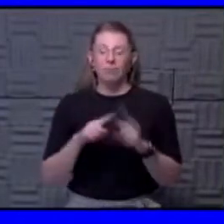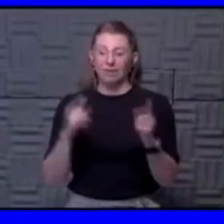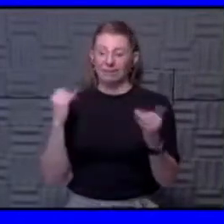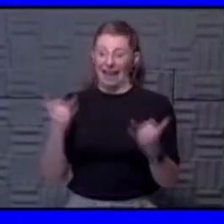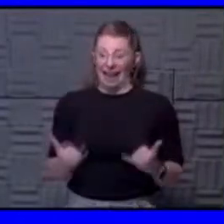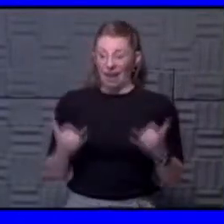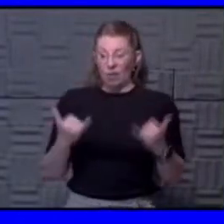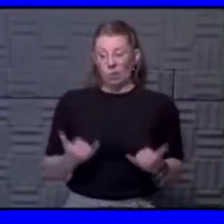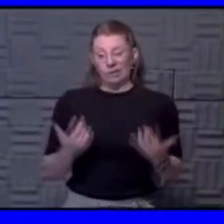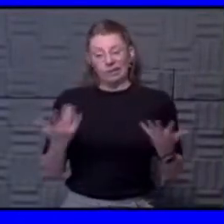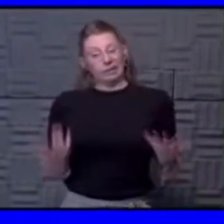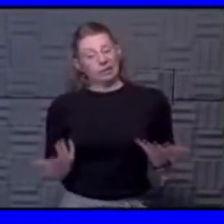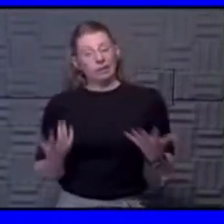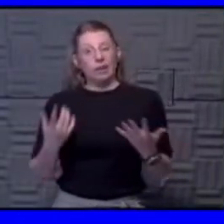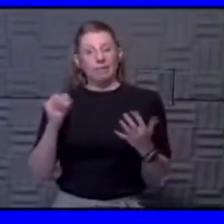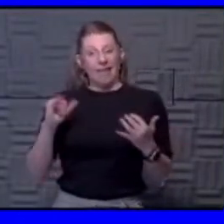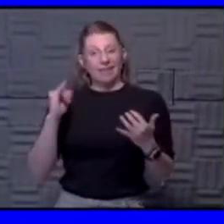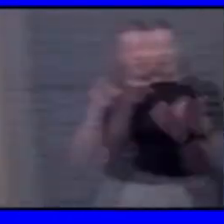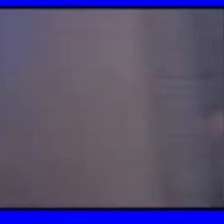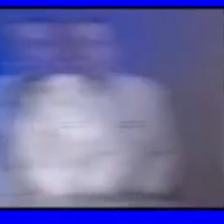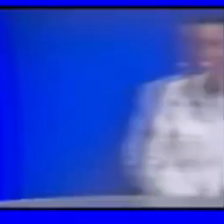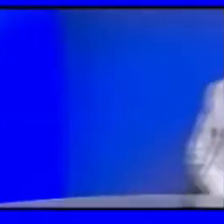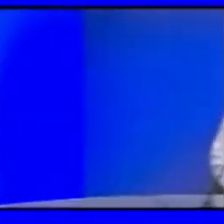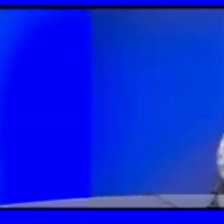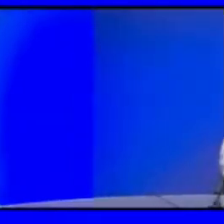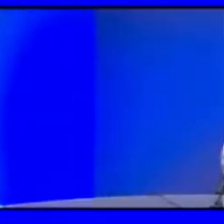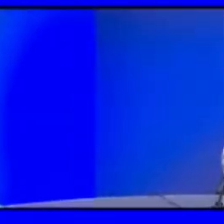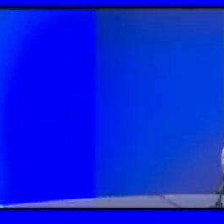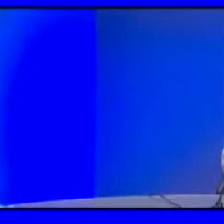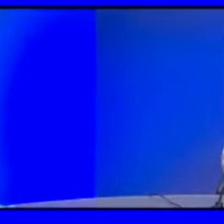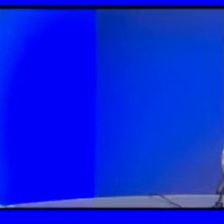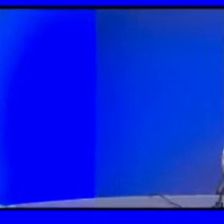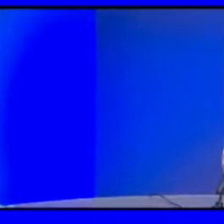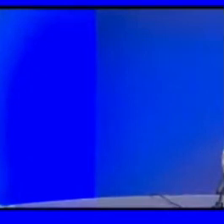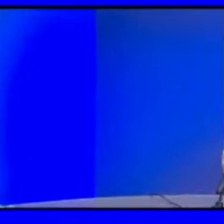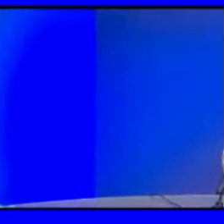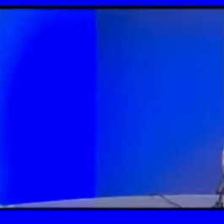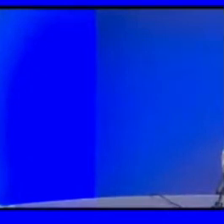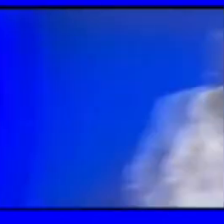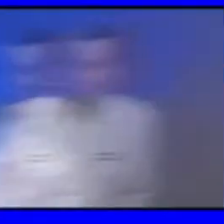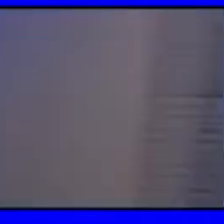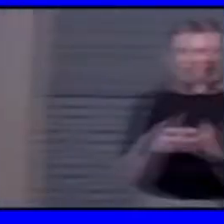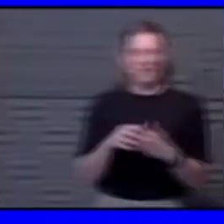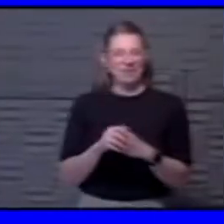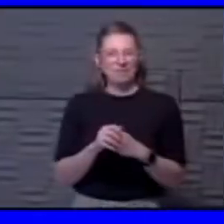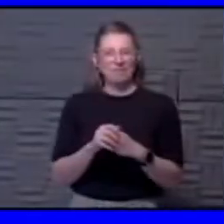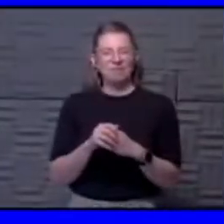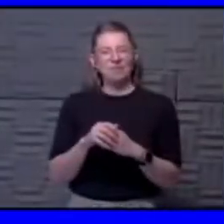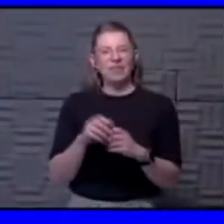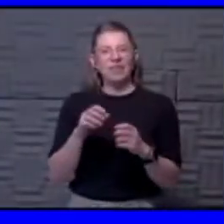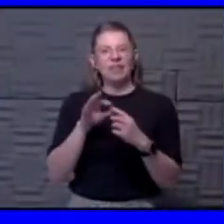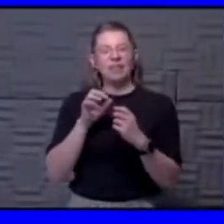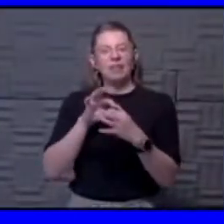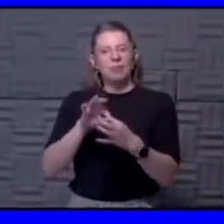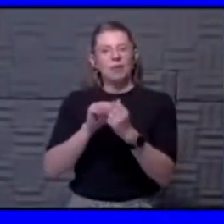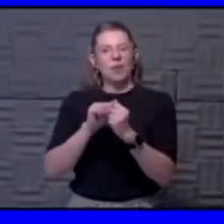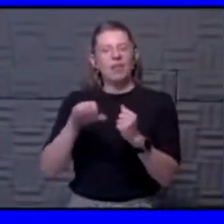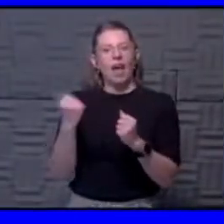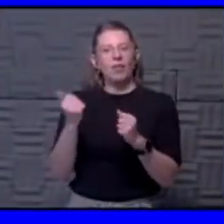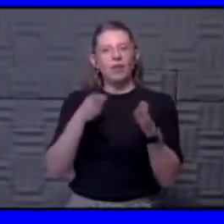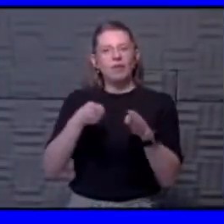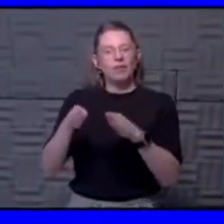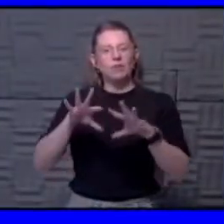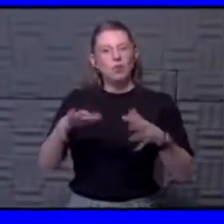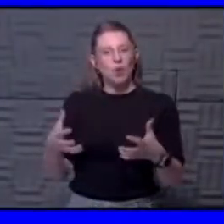way to describe how we pick this, i.e. the age group versus these other special individual groups,